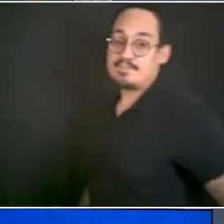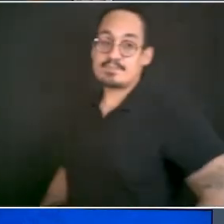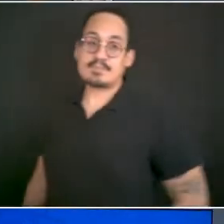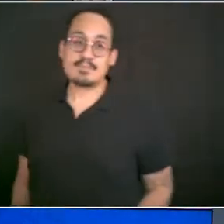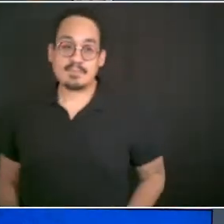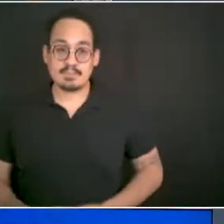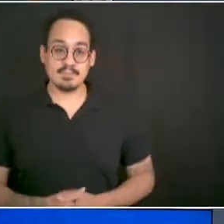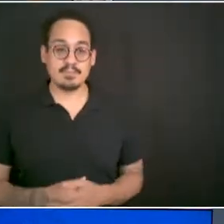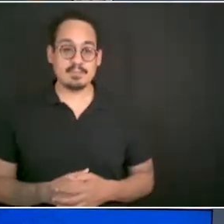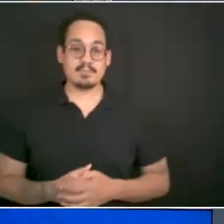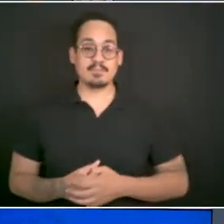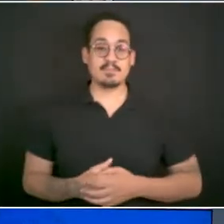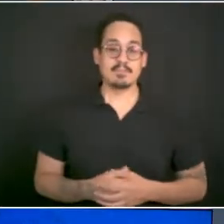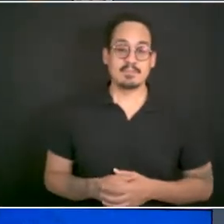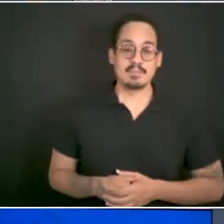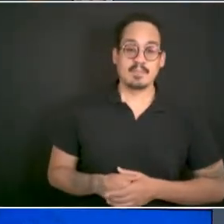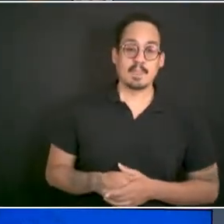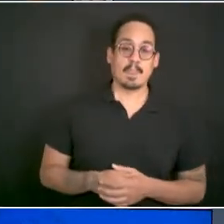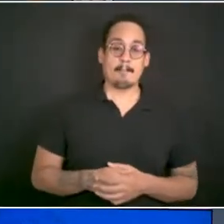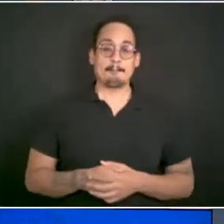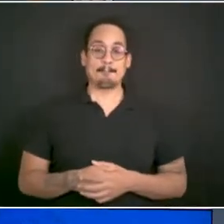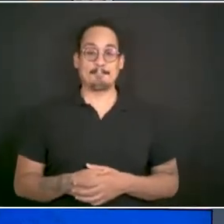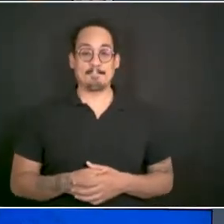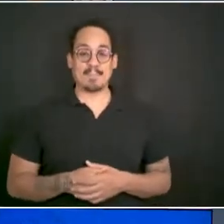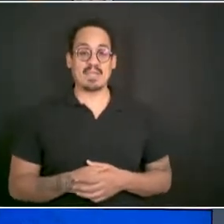All right, we're leaving. You be nice to our mayor now.